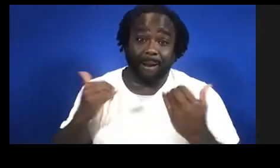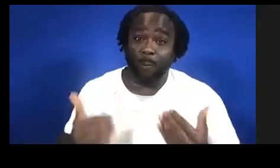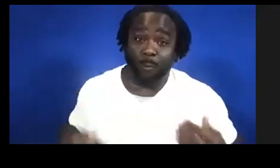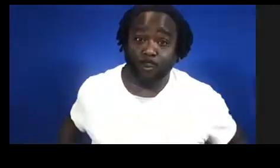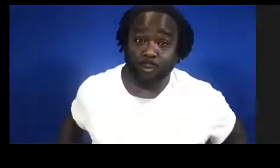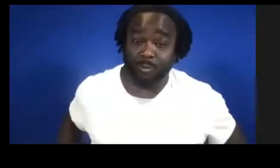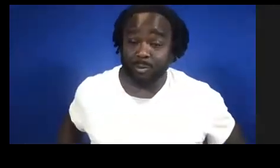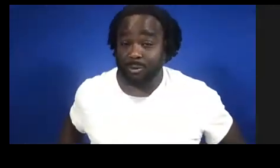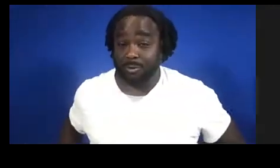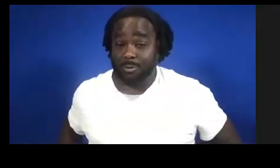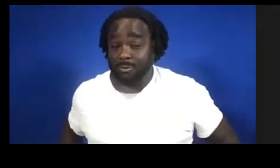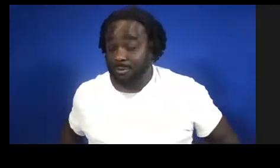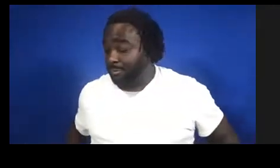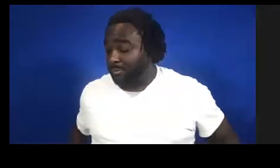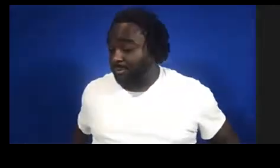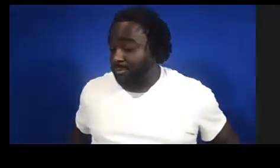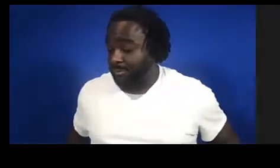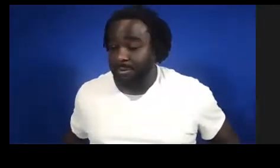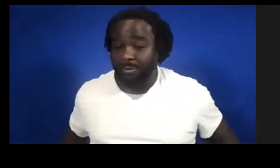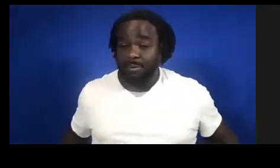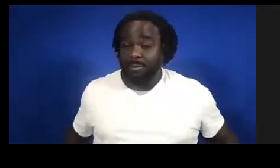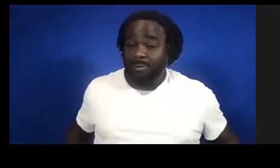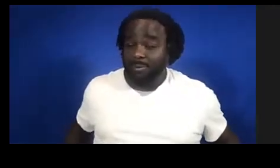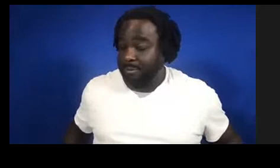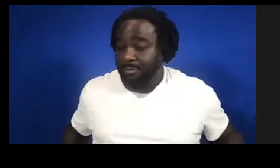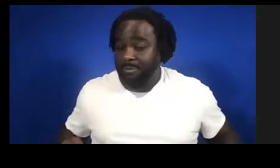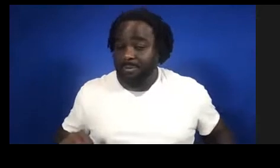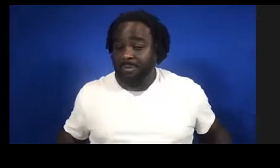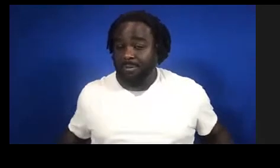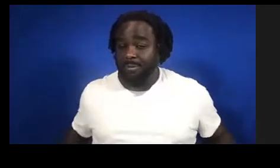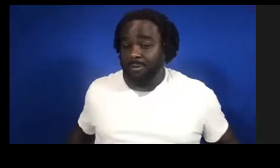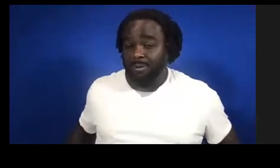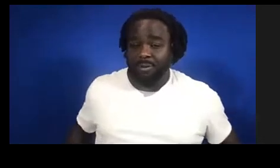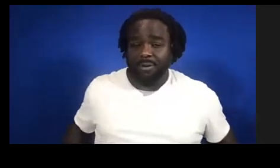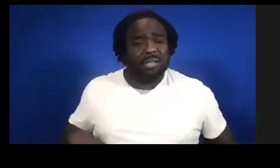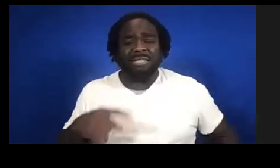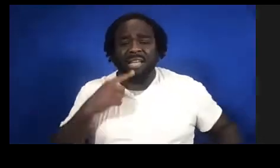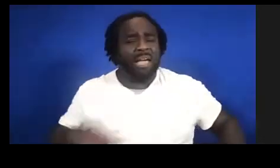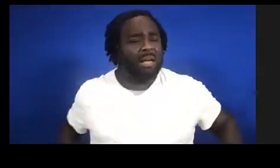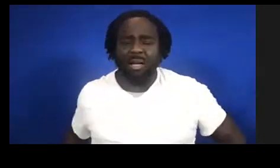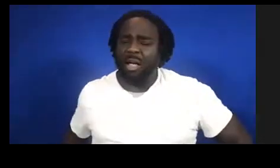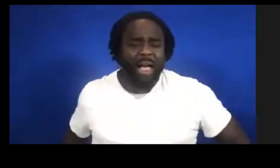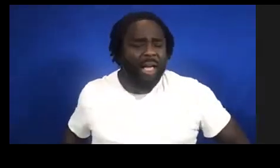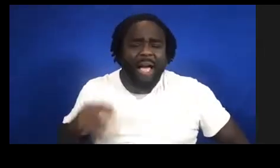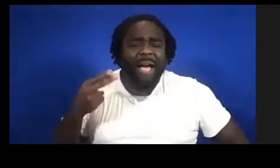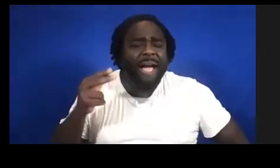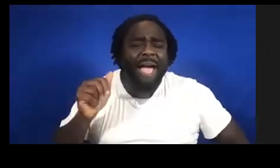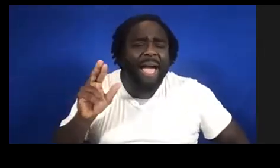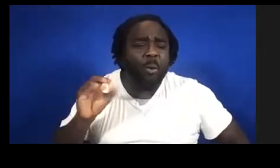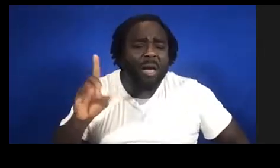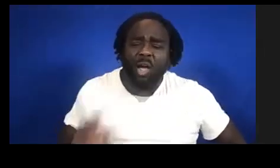You know, the reality is that's why my doctor's not very happy with me. And I think y'all know what I'm talking